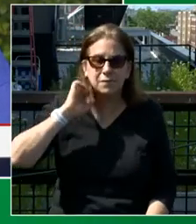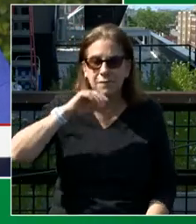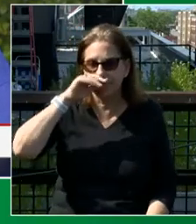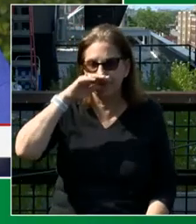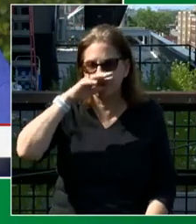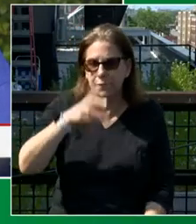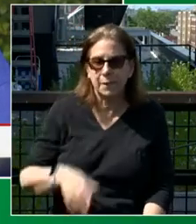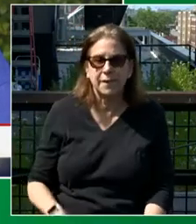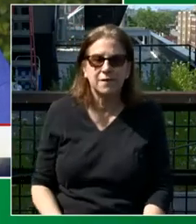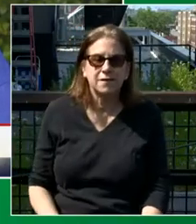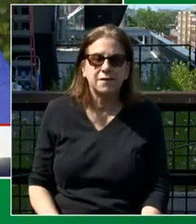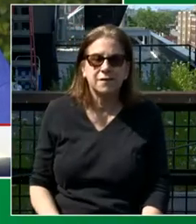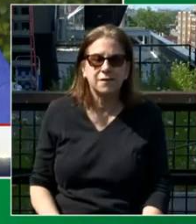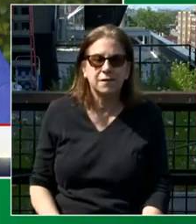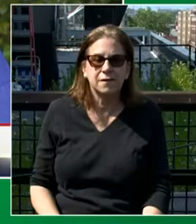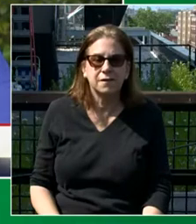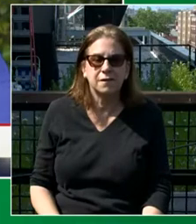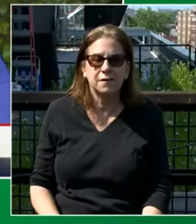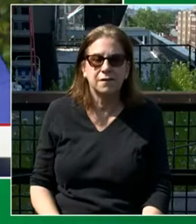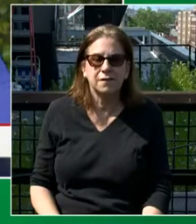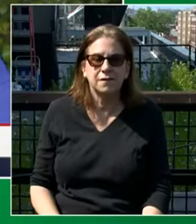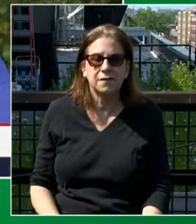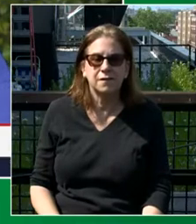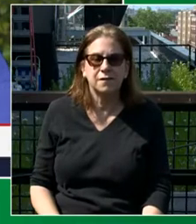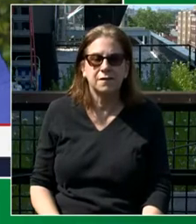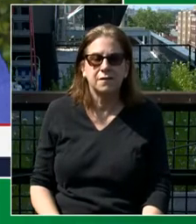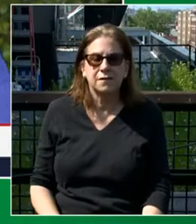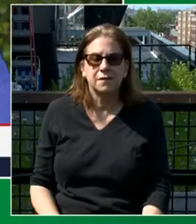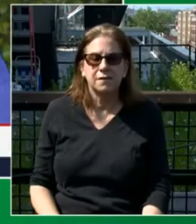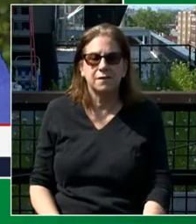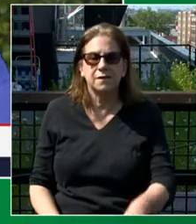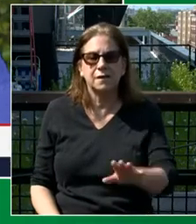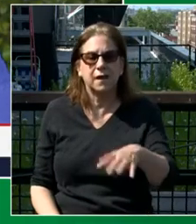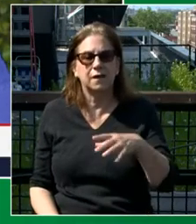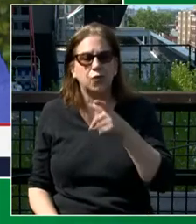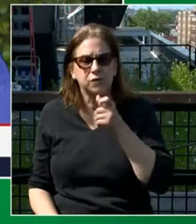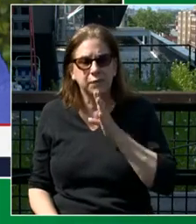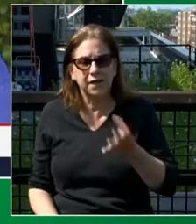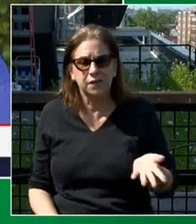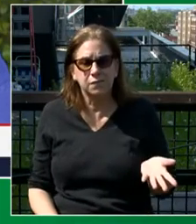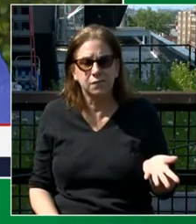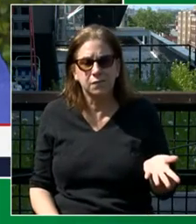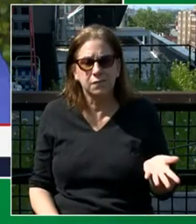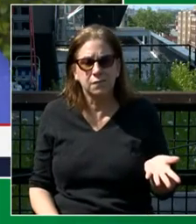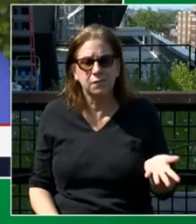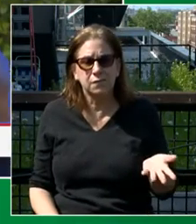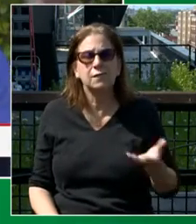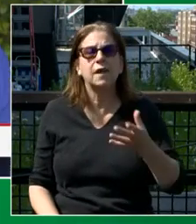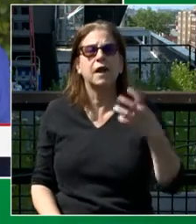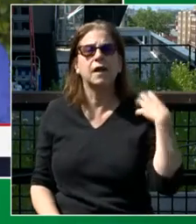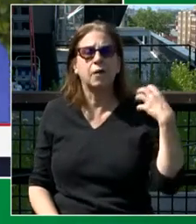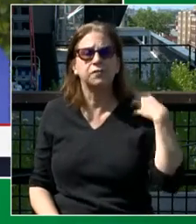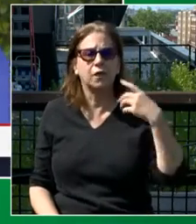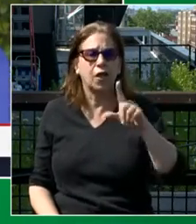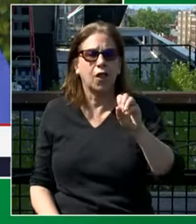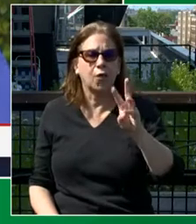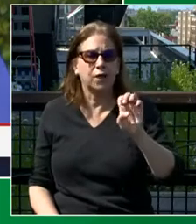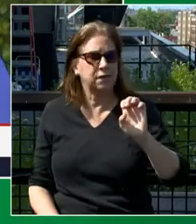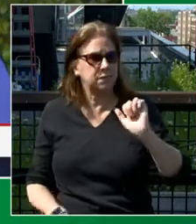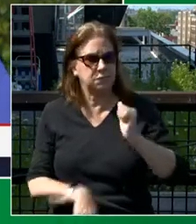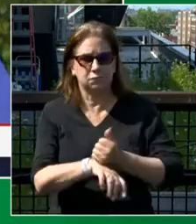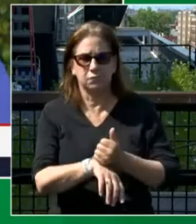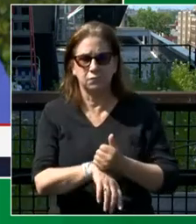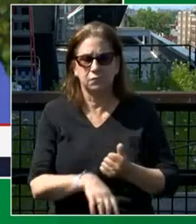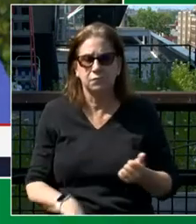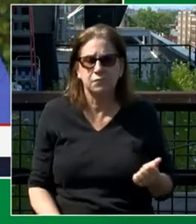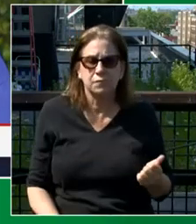this project, the vision was hotel as community center. So, that pushes us in a space where we have to have non-traditional venues in